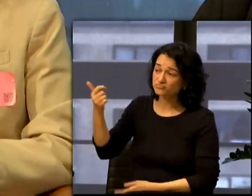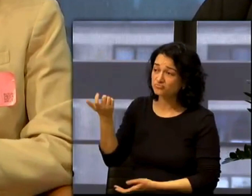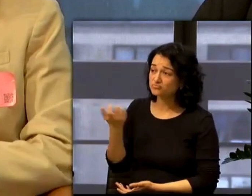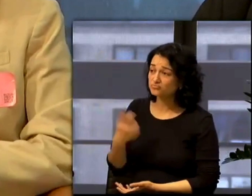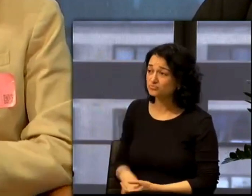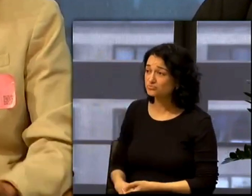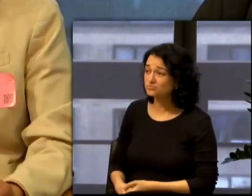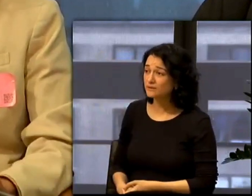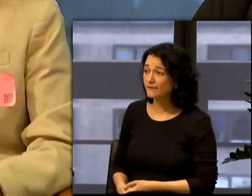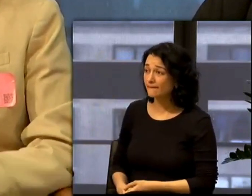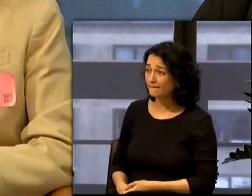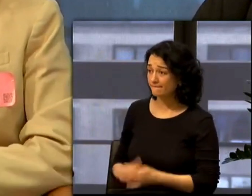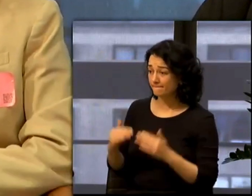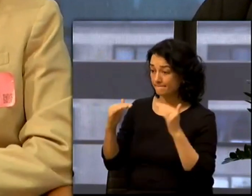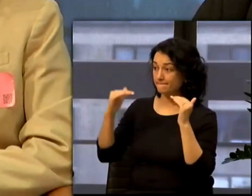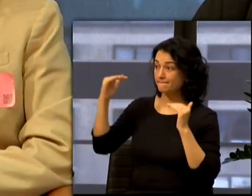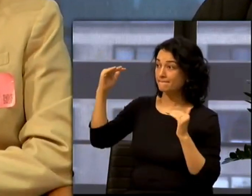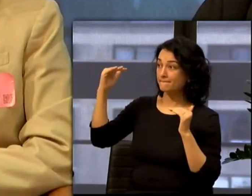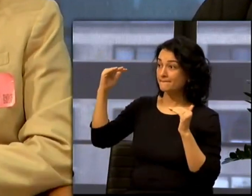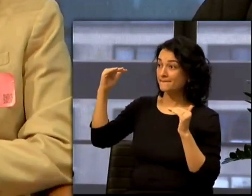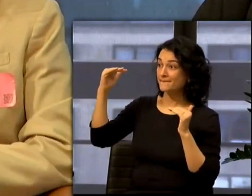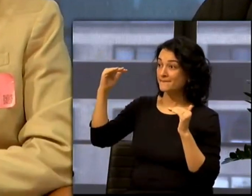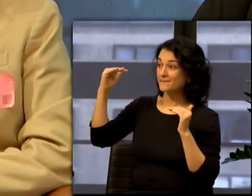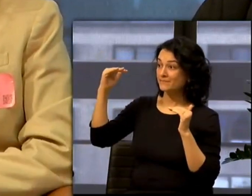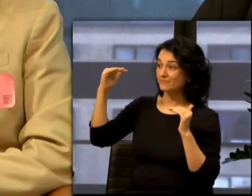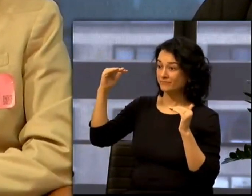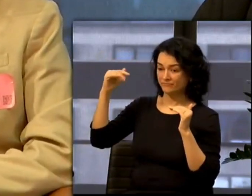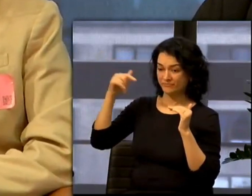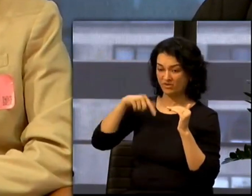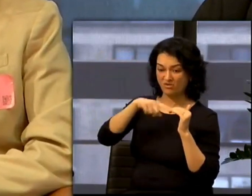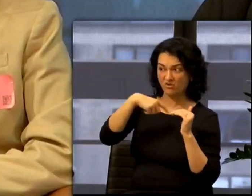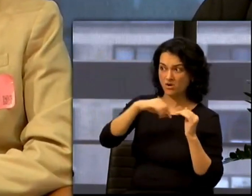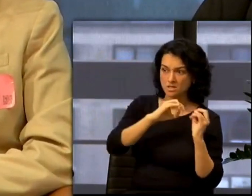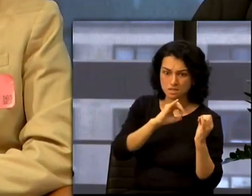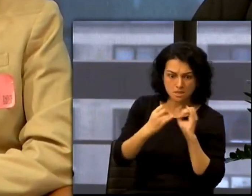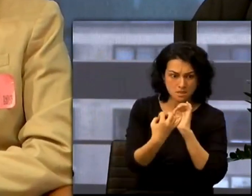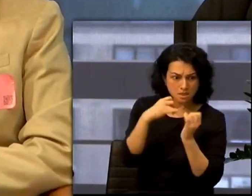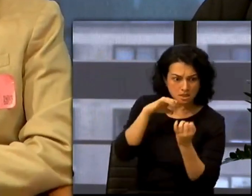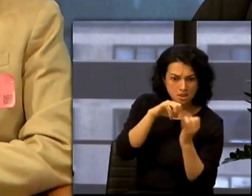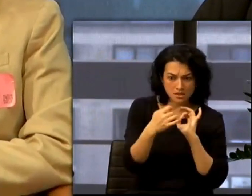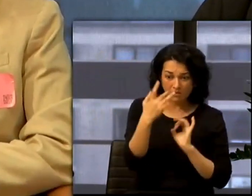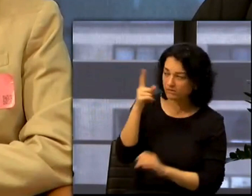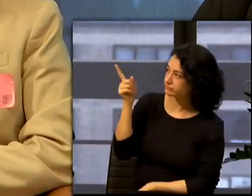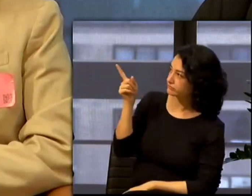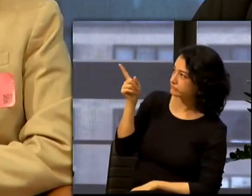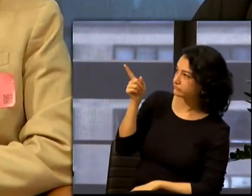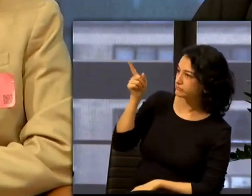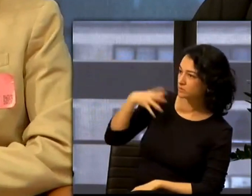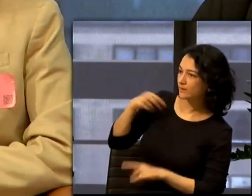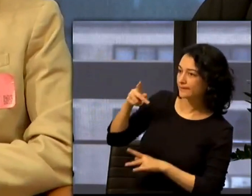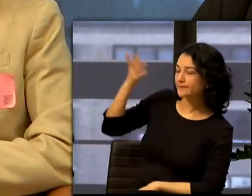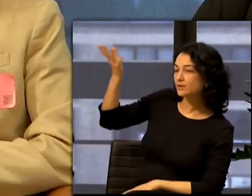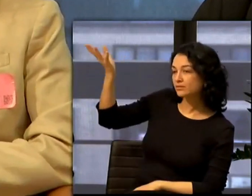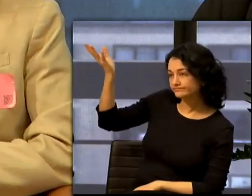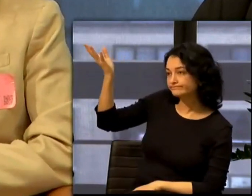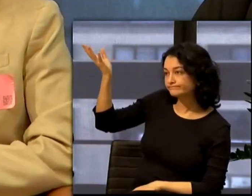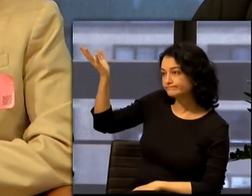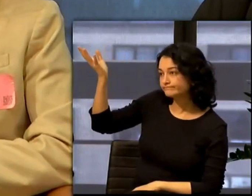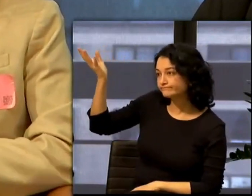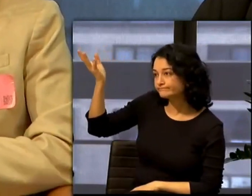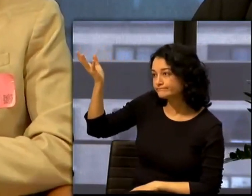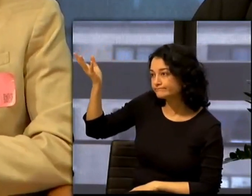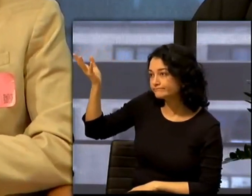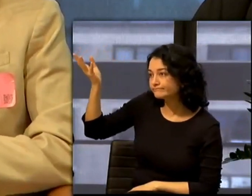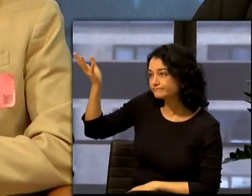aging. Significant portions of the populations will have disabilities if they don't have any now, or have a loved one who's going to have a disability if they don't have one